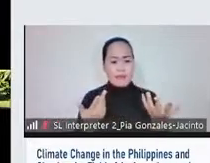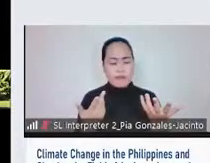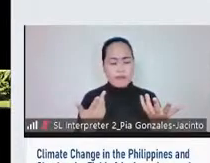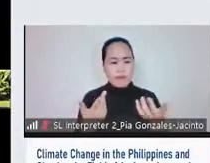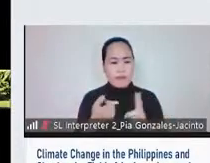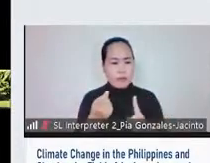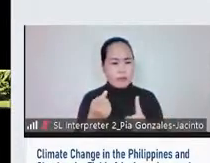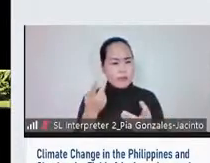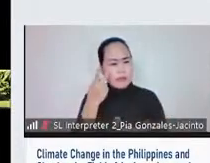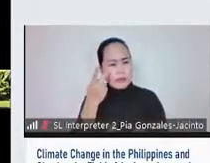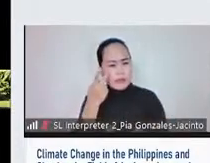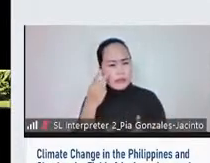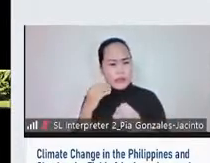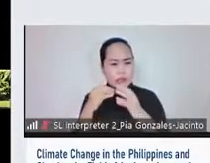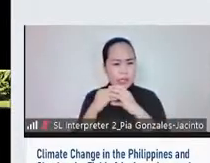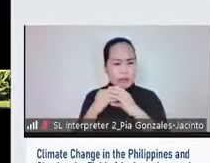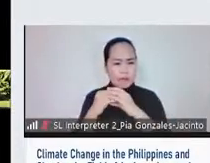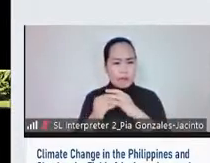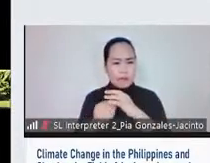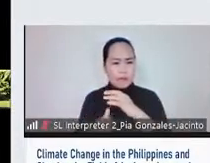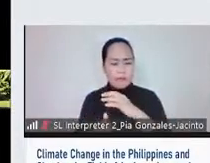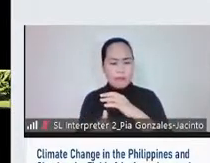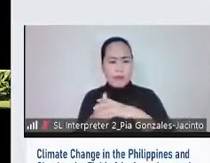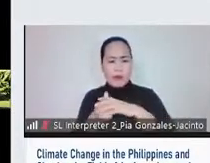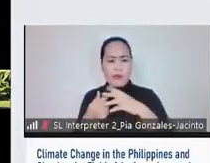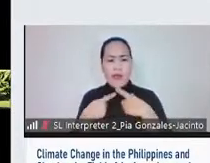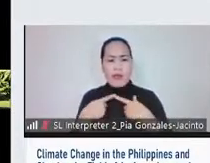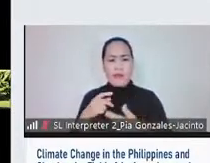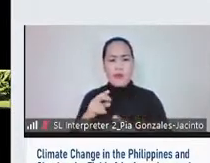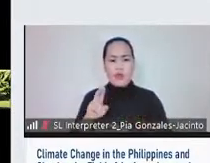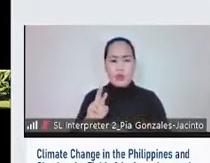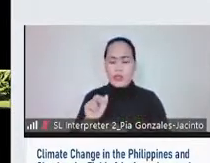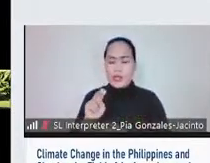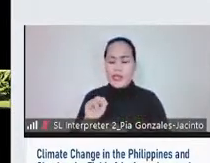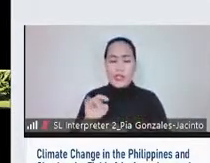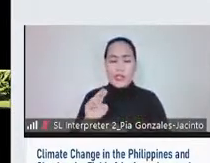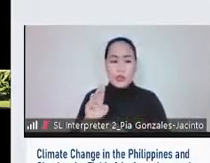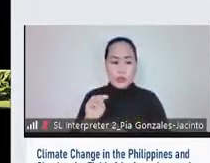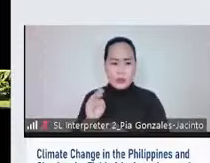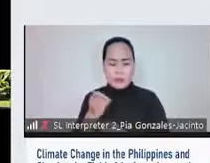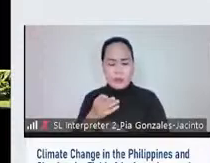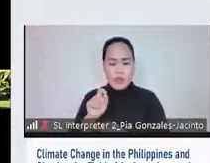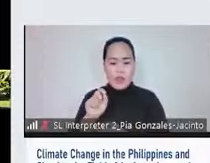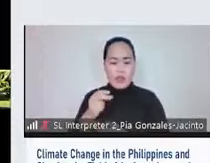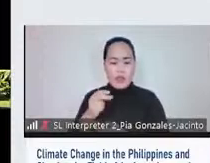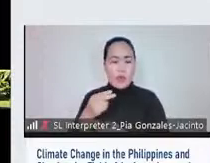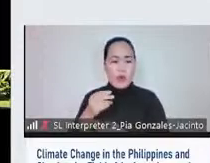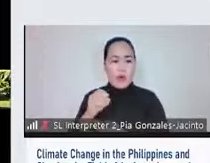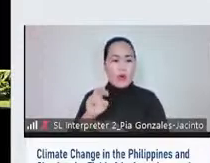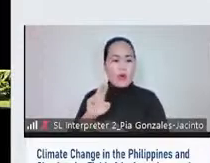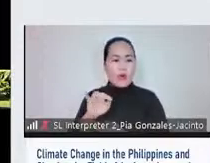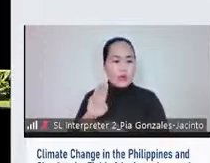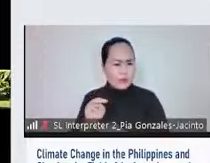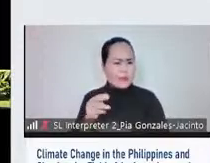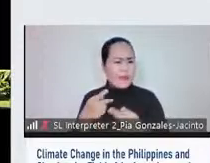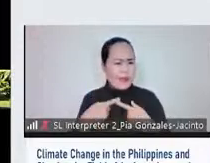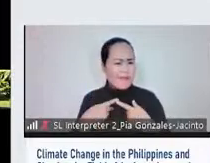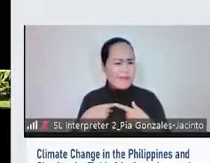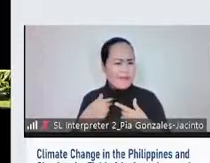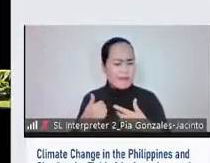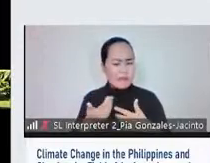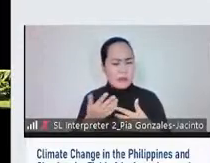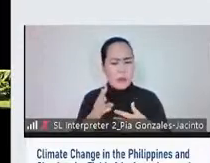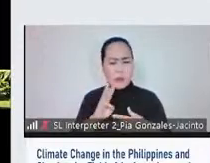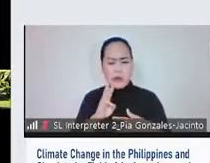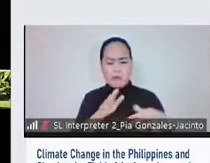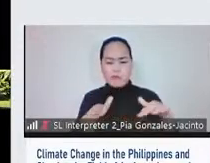cave provided uranium-thorium dates of these two periods and demonstrate the extreme swings of sea level from 60 meters above